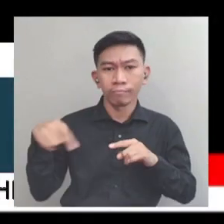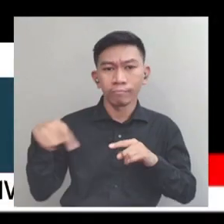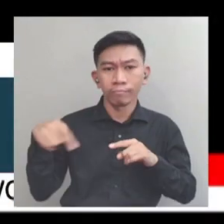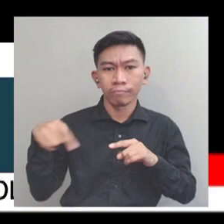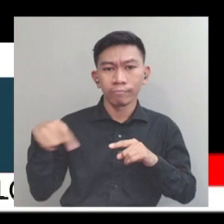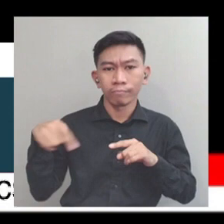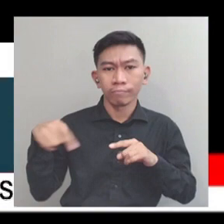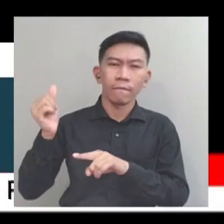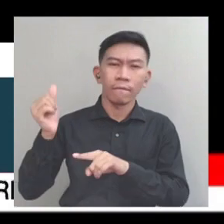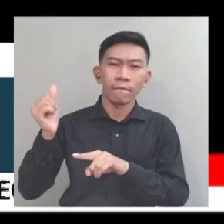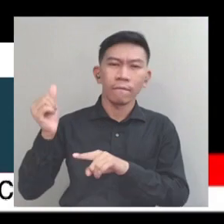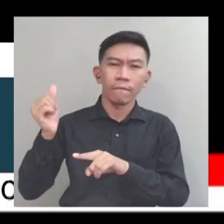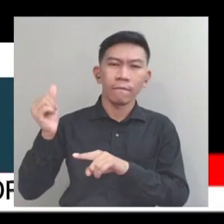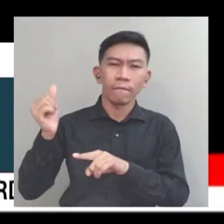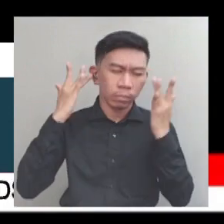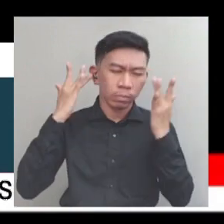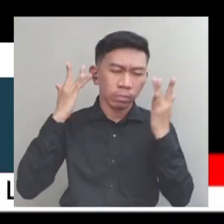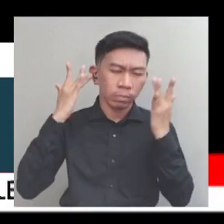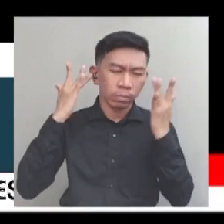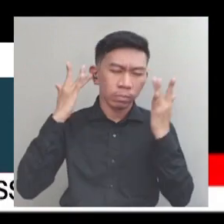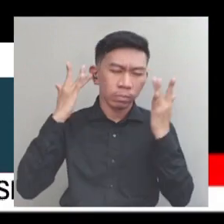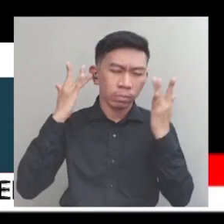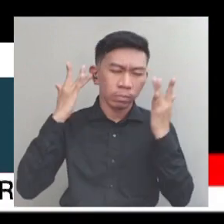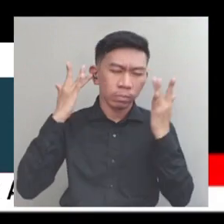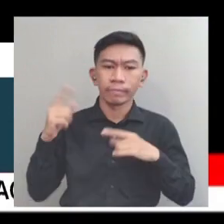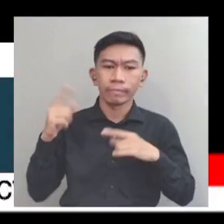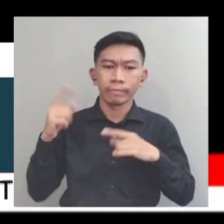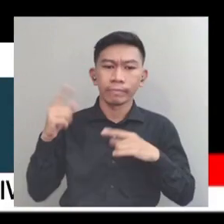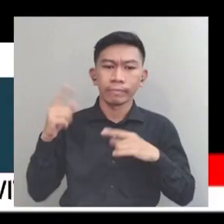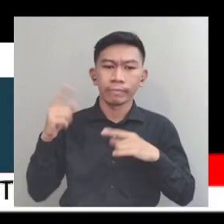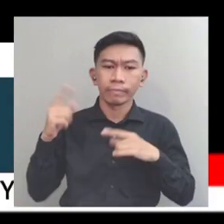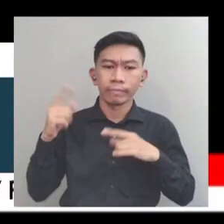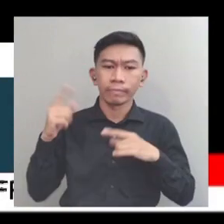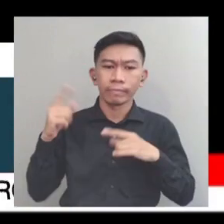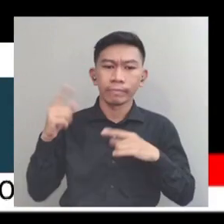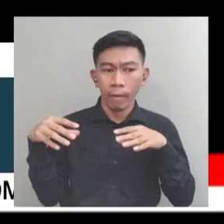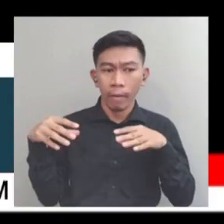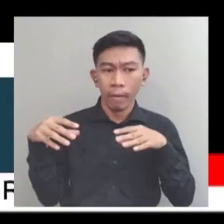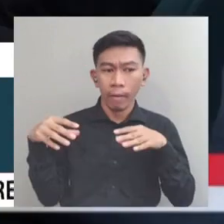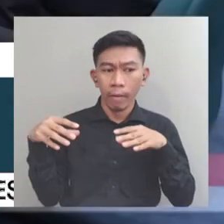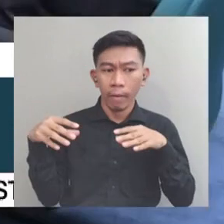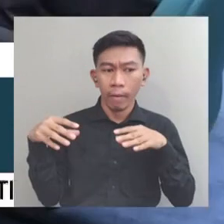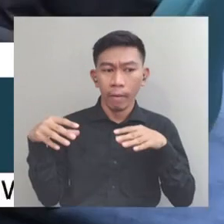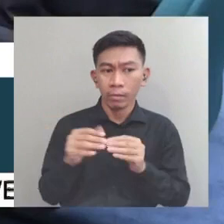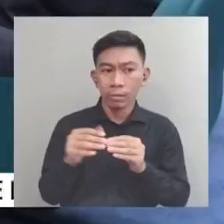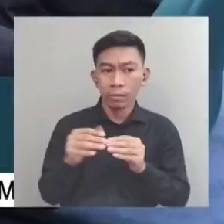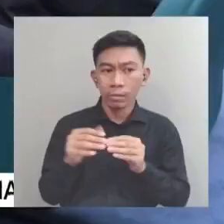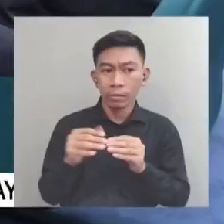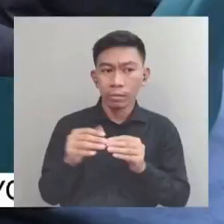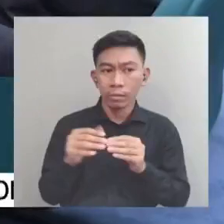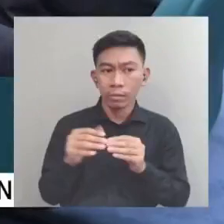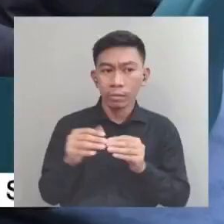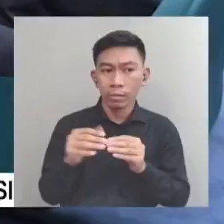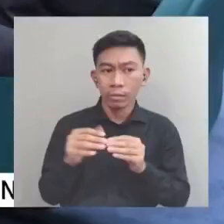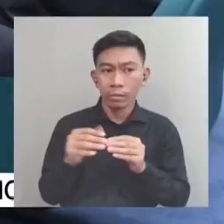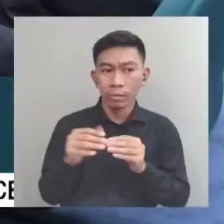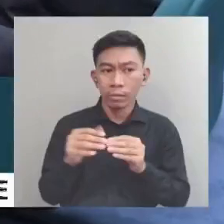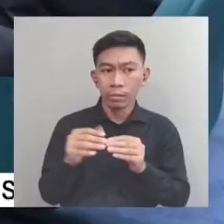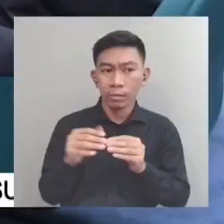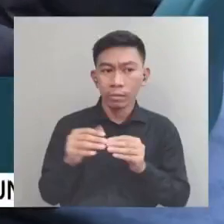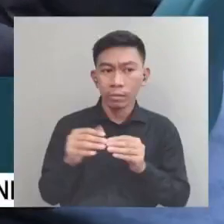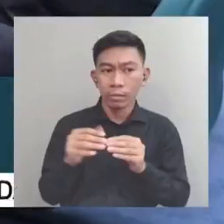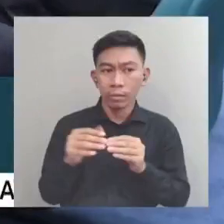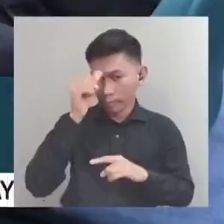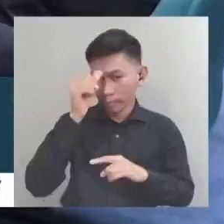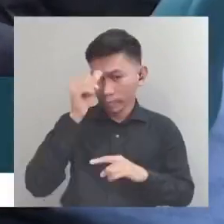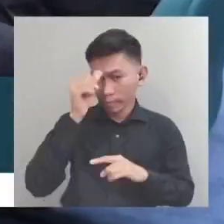are senators of the Republic, and therefore we should always follow proper decorum. The Senate leadership also criticized